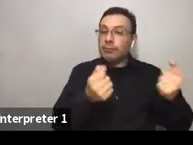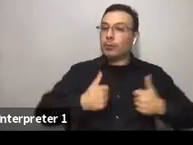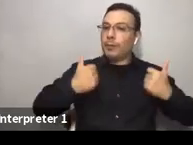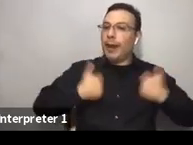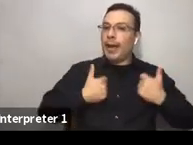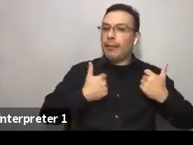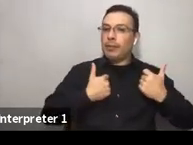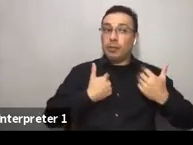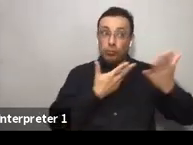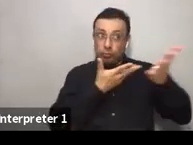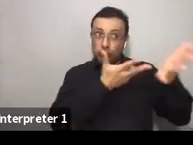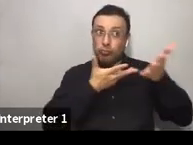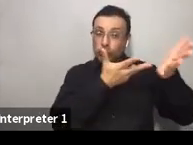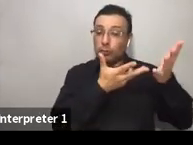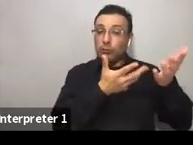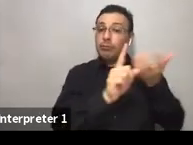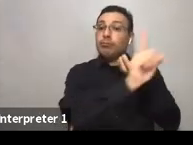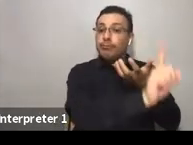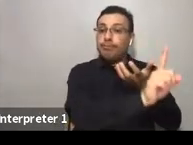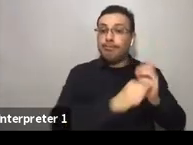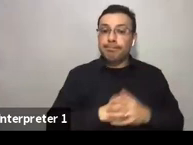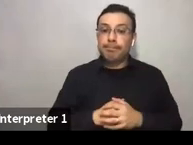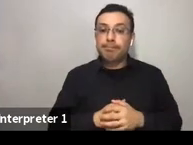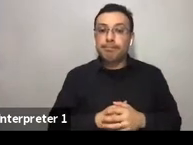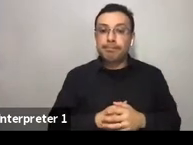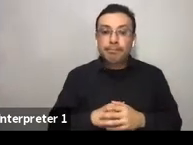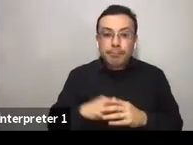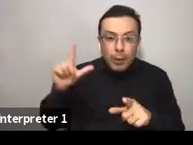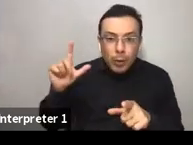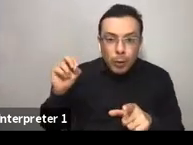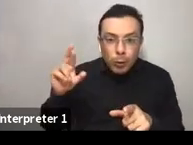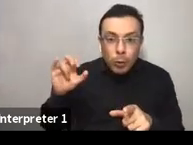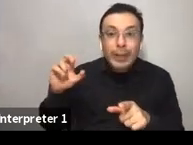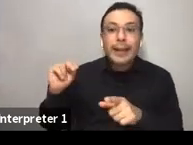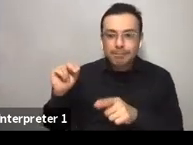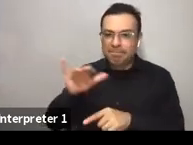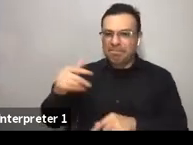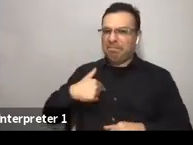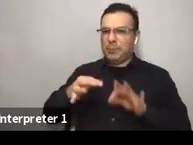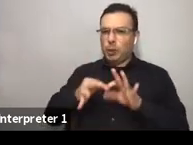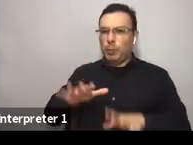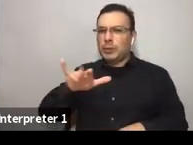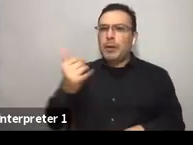And okay, great. Lorian says that's her understanding as well.